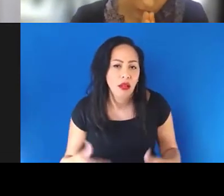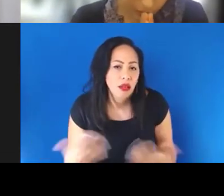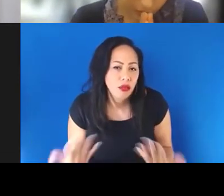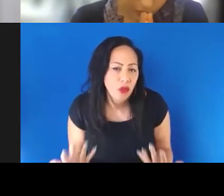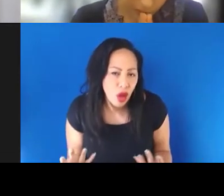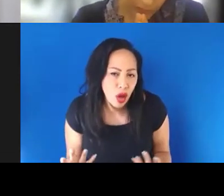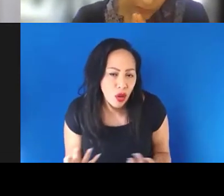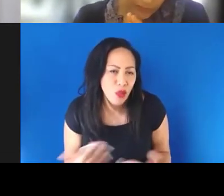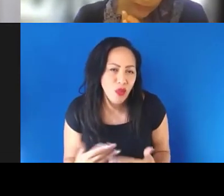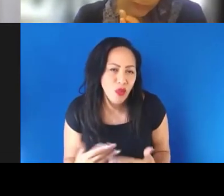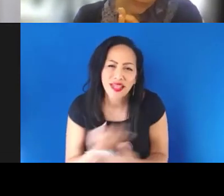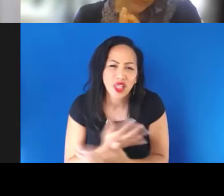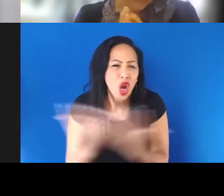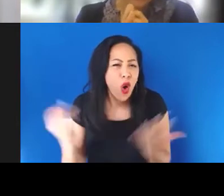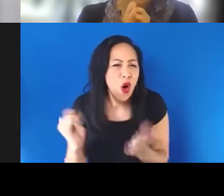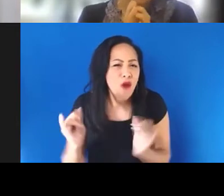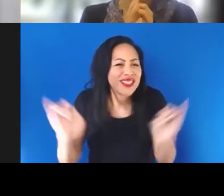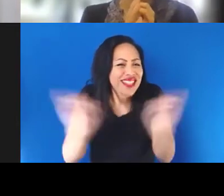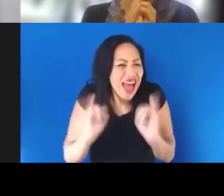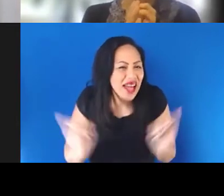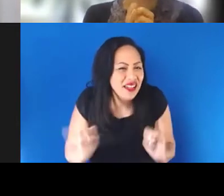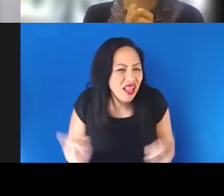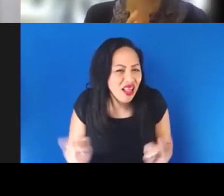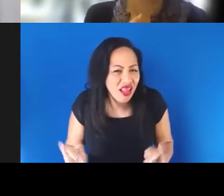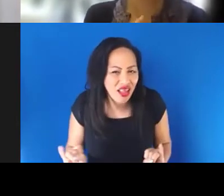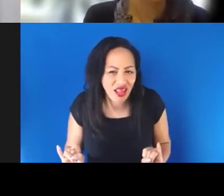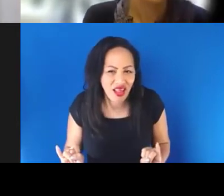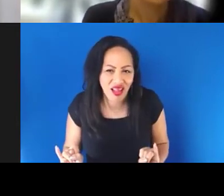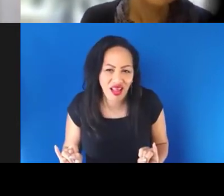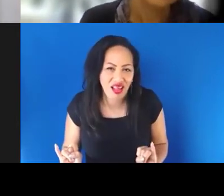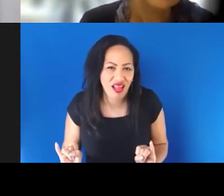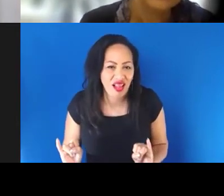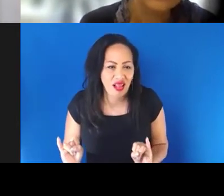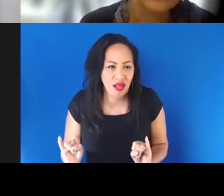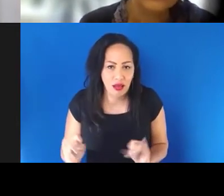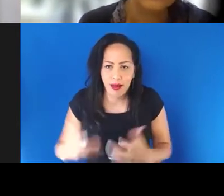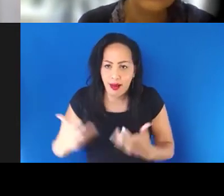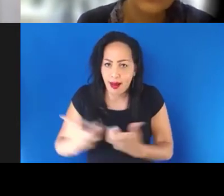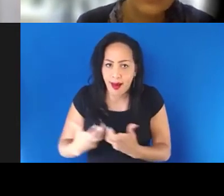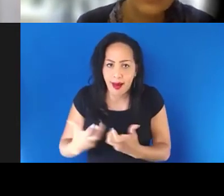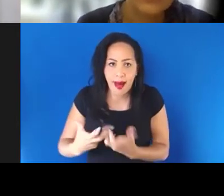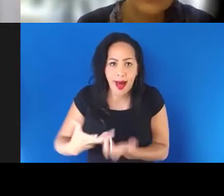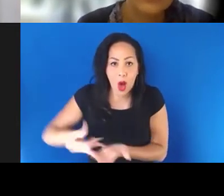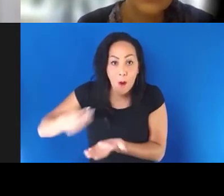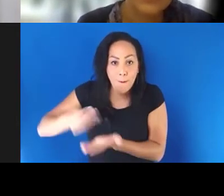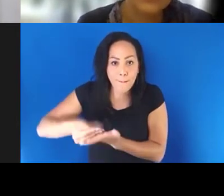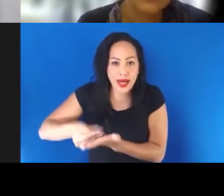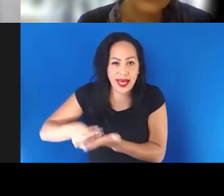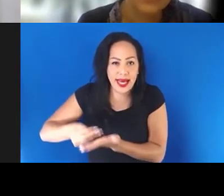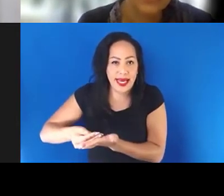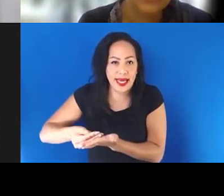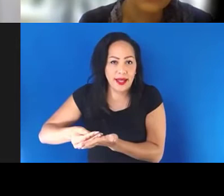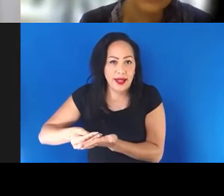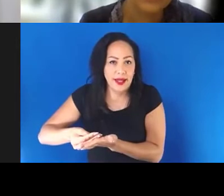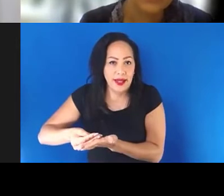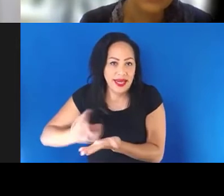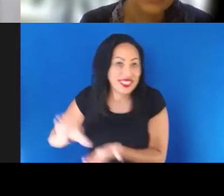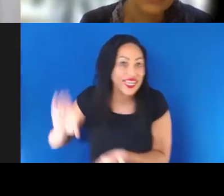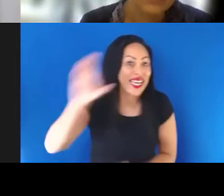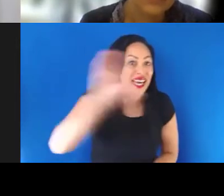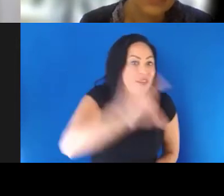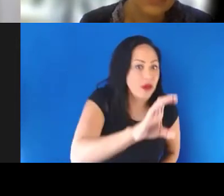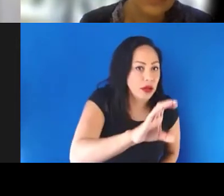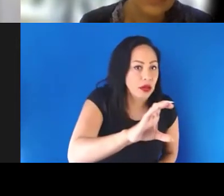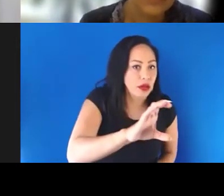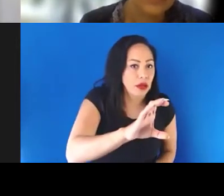little money is given for what I call vacuuming of data. You know, just suck everything off, take it somewhere,